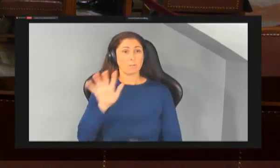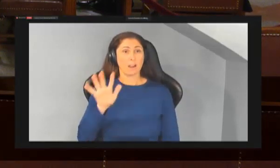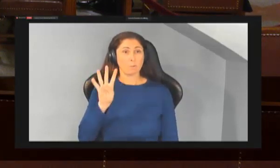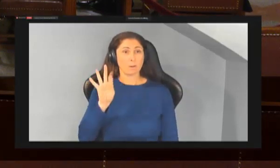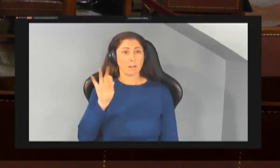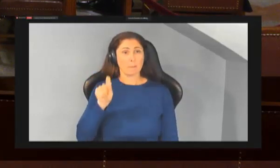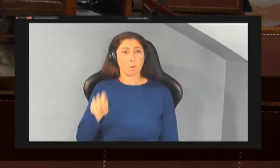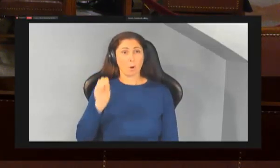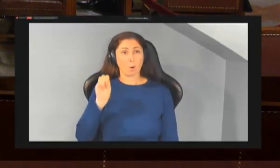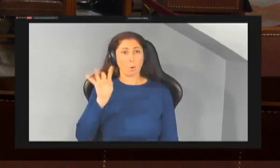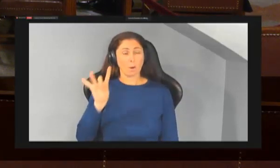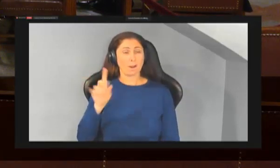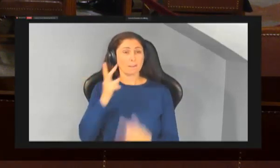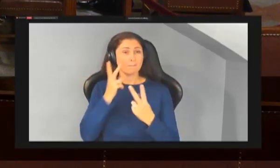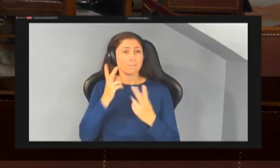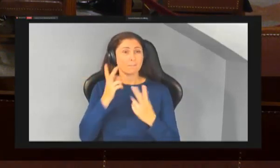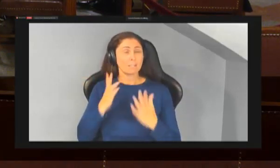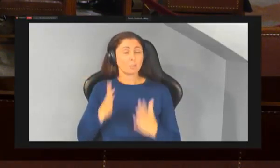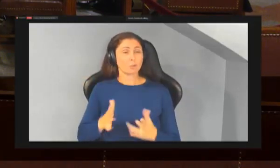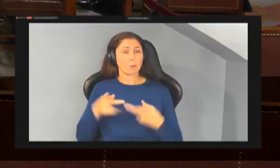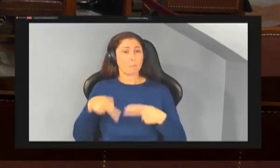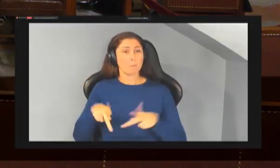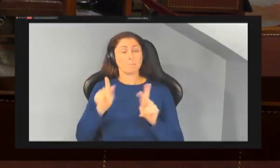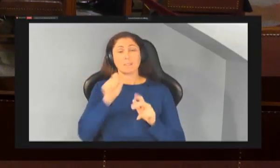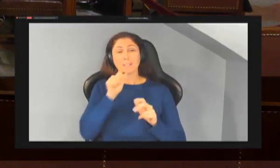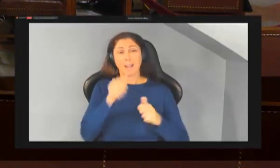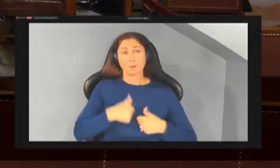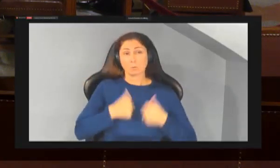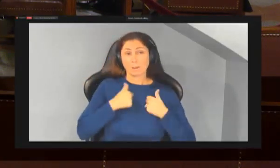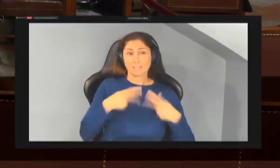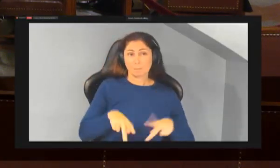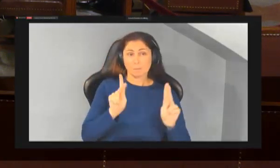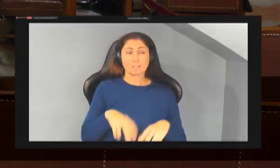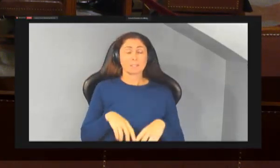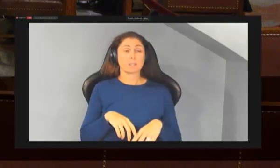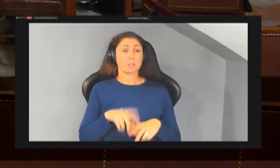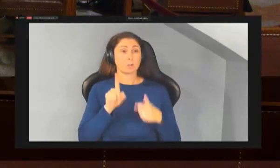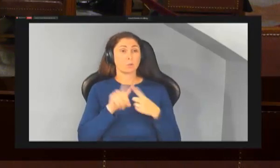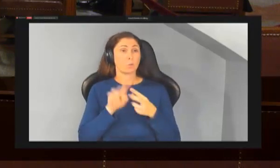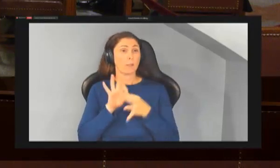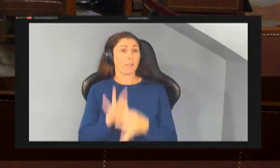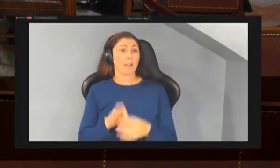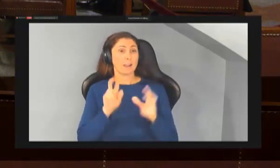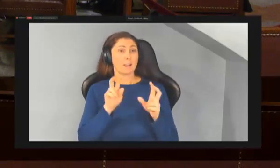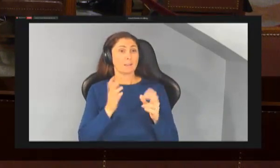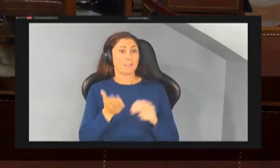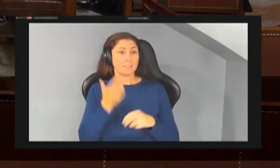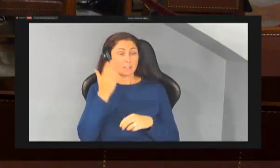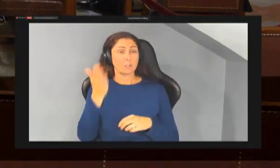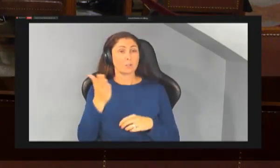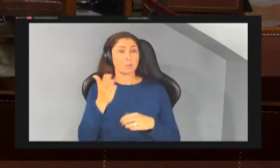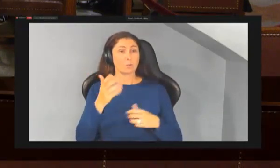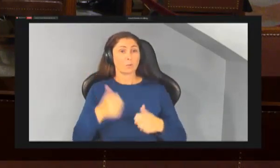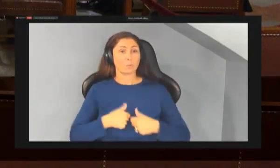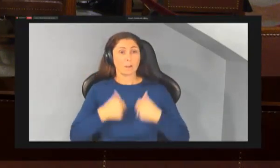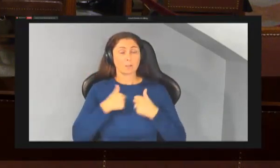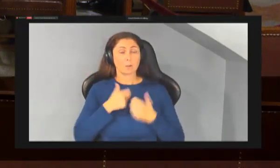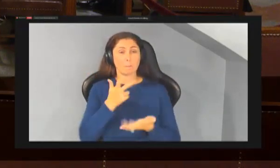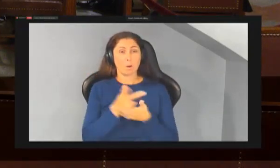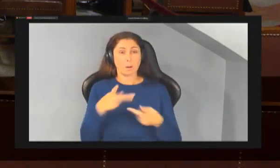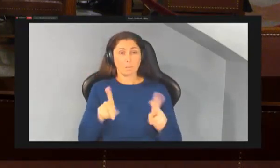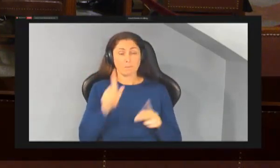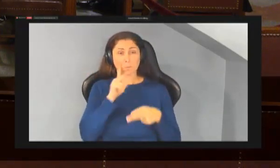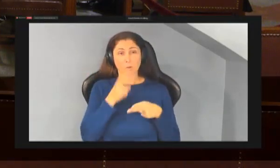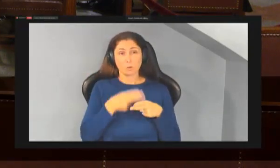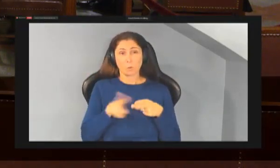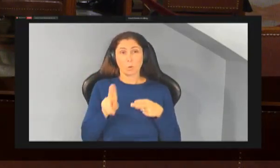549.08, Visitor Permits, Non-Resident Permits, so as to relate the issuance of residential parking permits for the short-term rentals